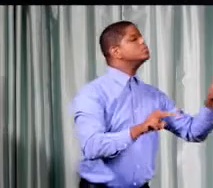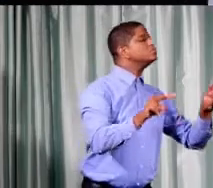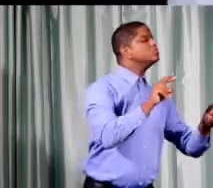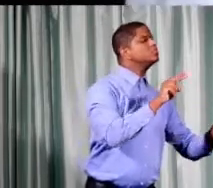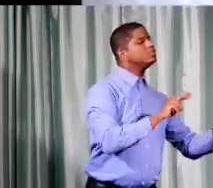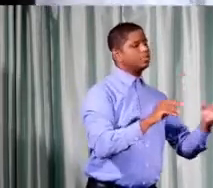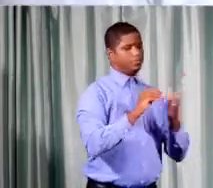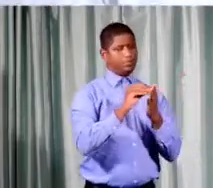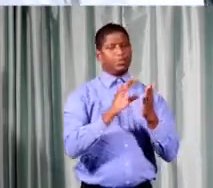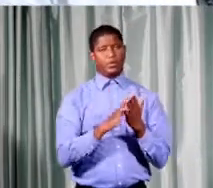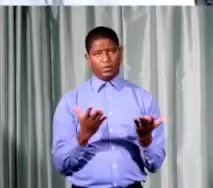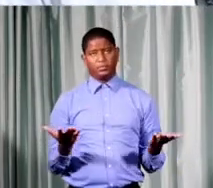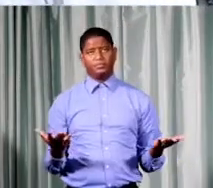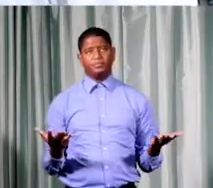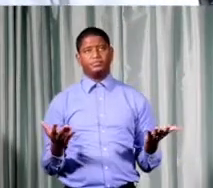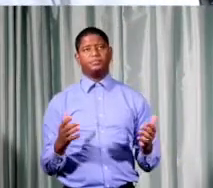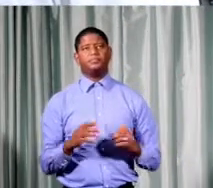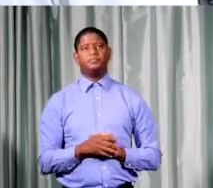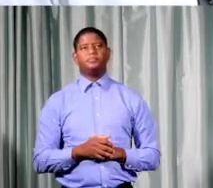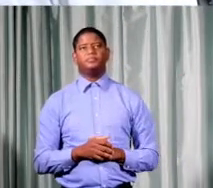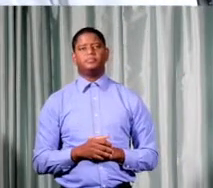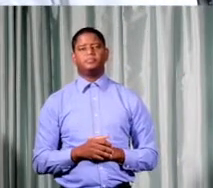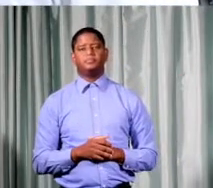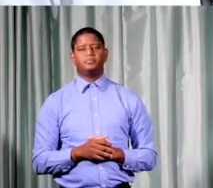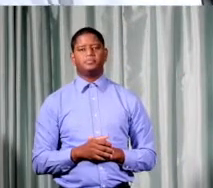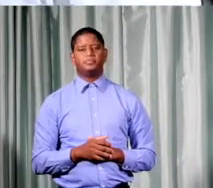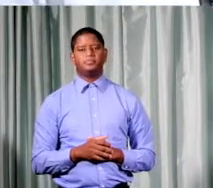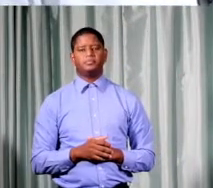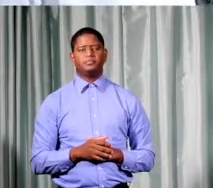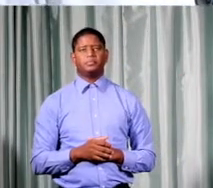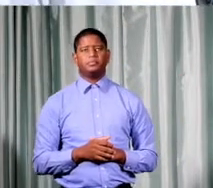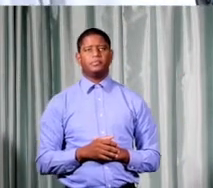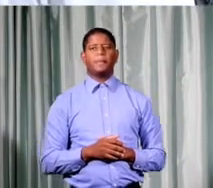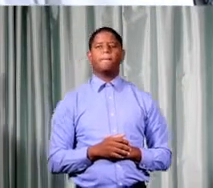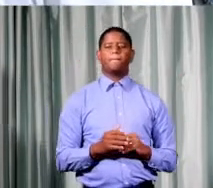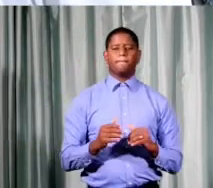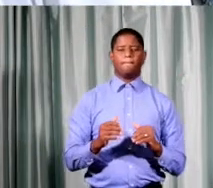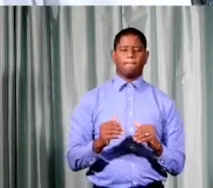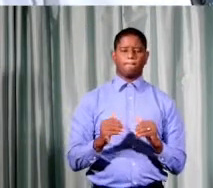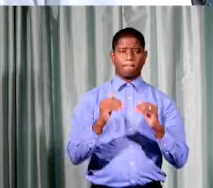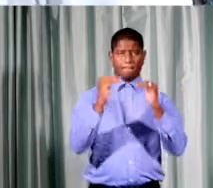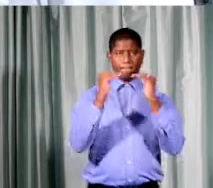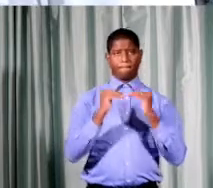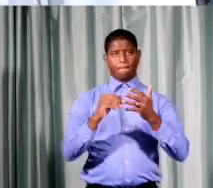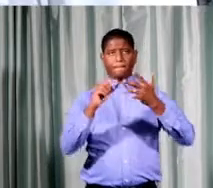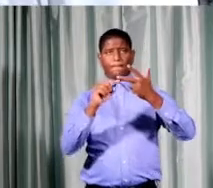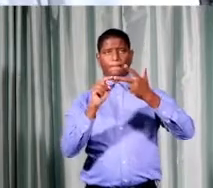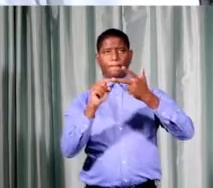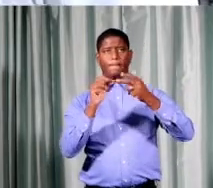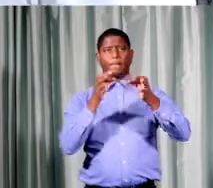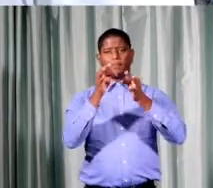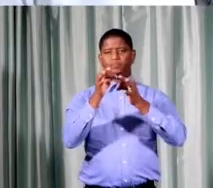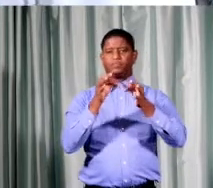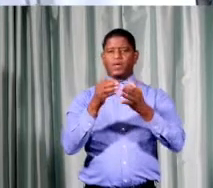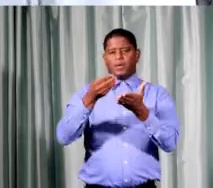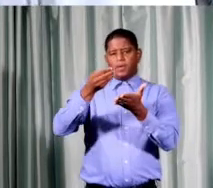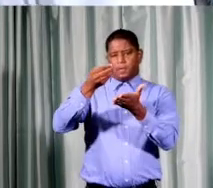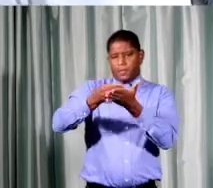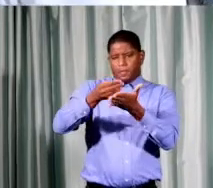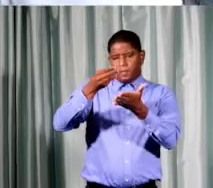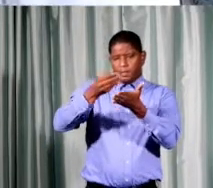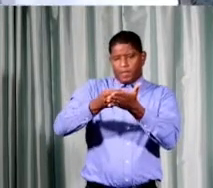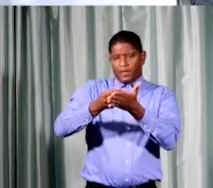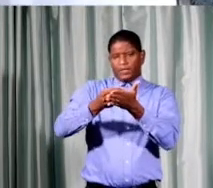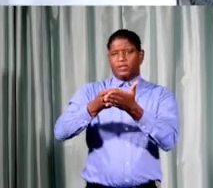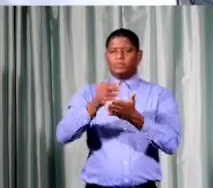understated. All right, monetary unit, very important for this industry. In accounting, we